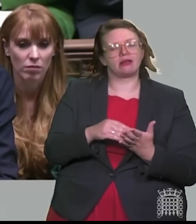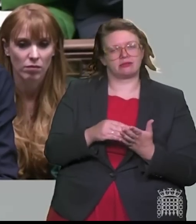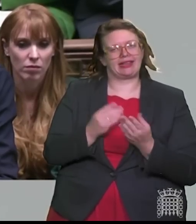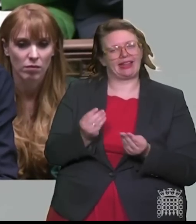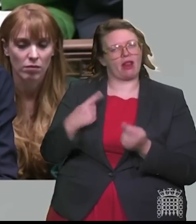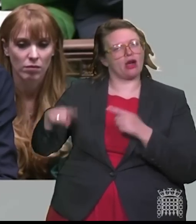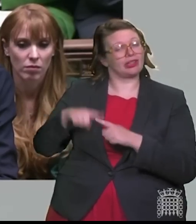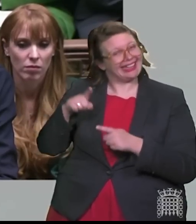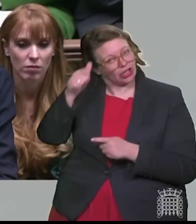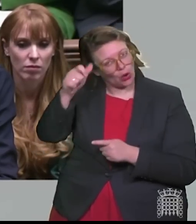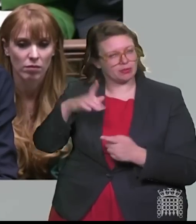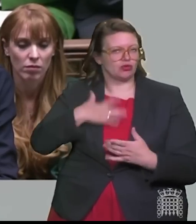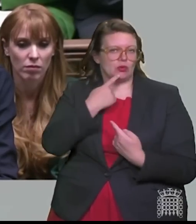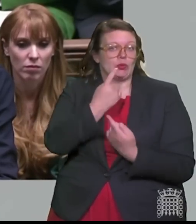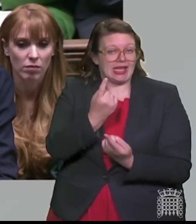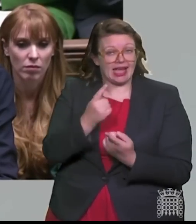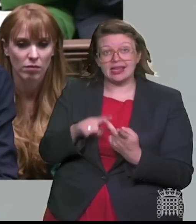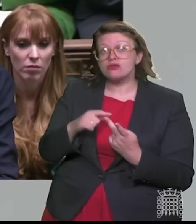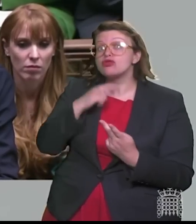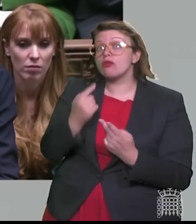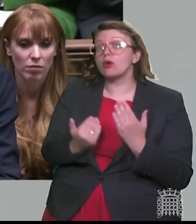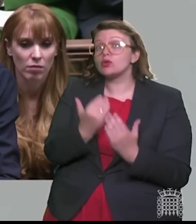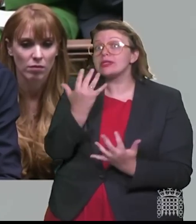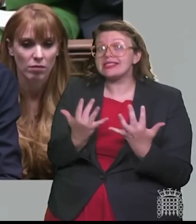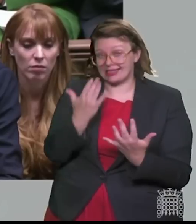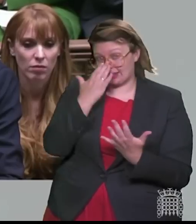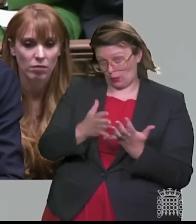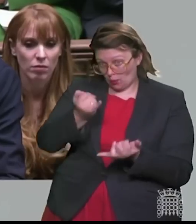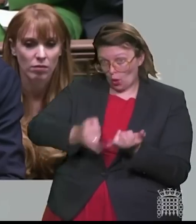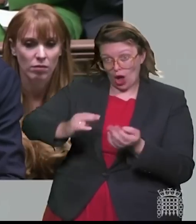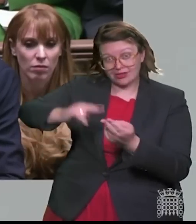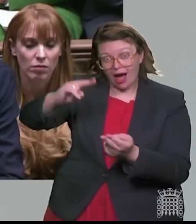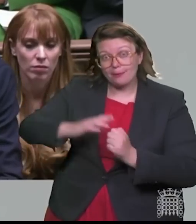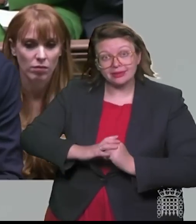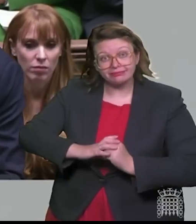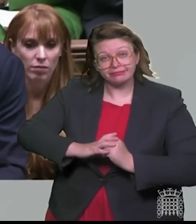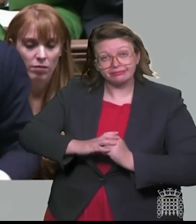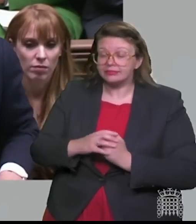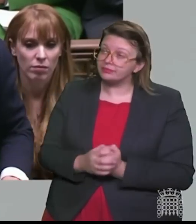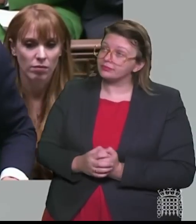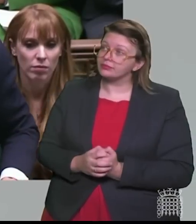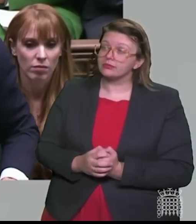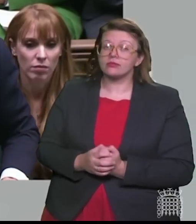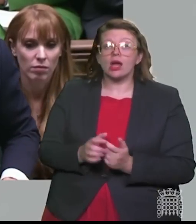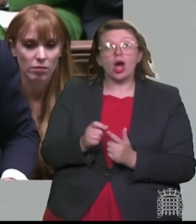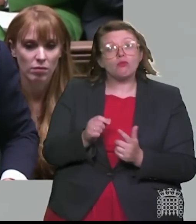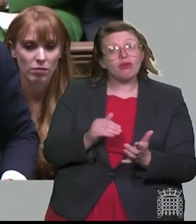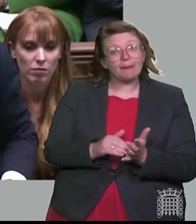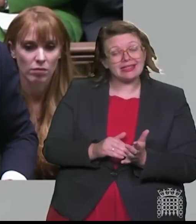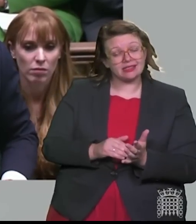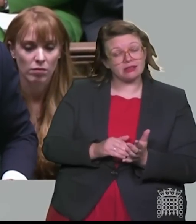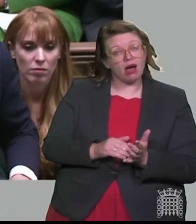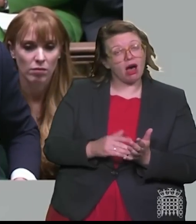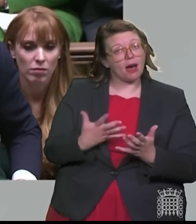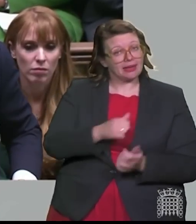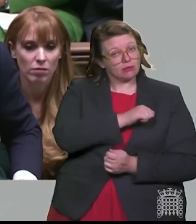give it. And the new numbers tomorrow are expected to be even higher. The Prime Minister stood on 3 Tory